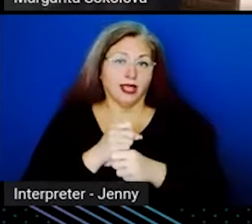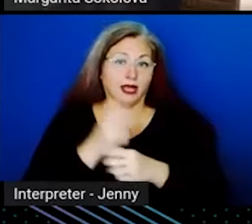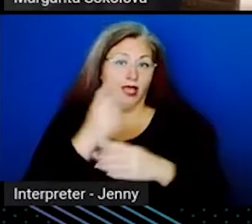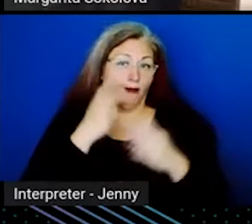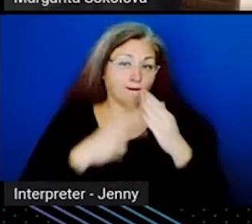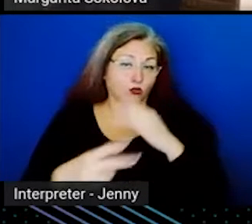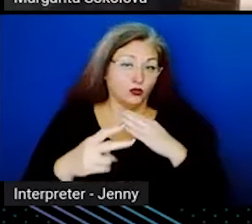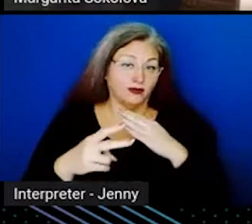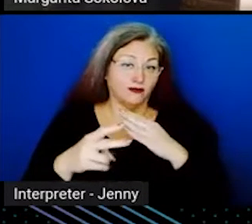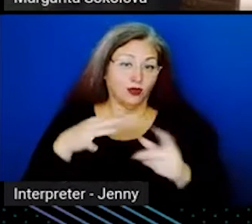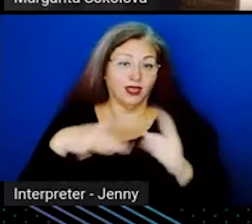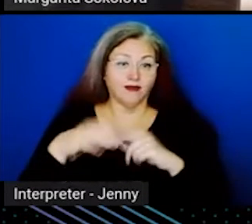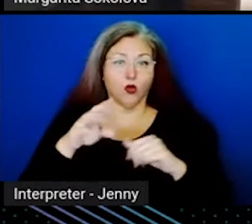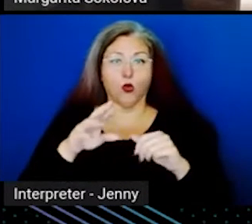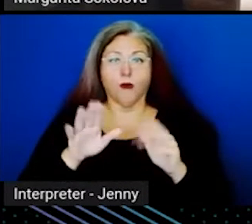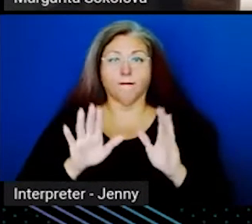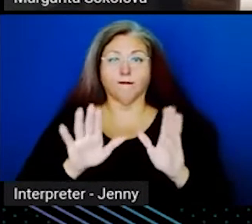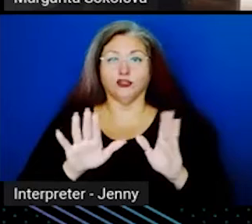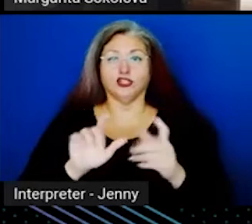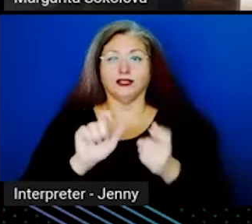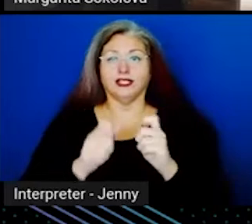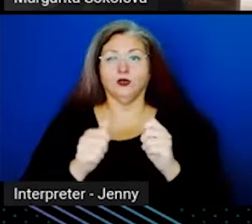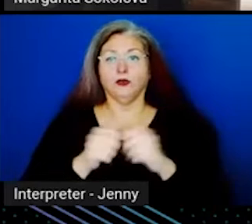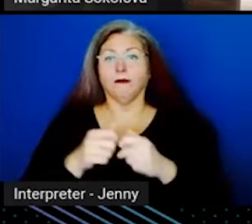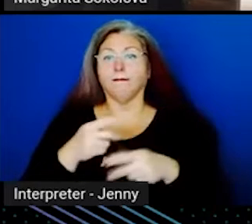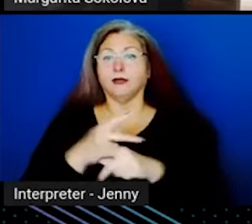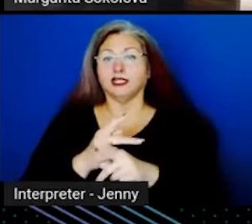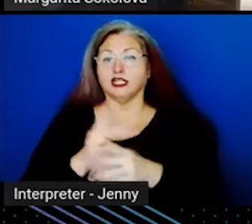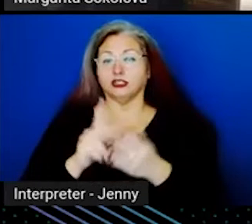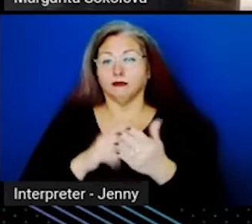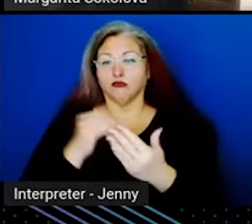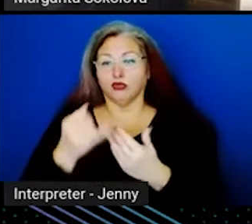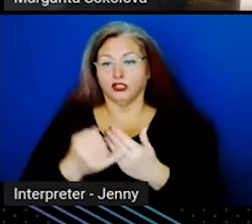environment or if I'm pushing my changes to the production project.